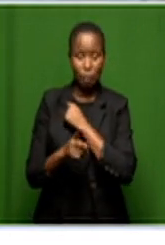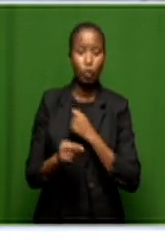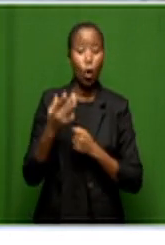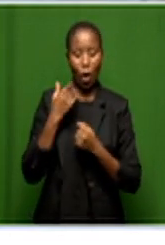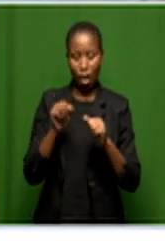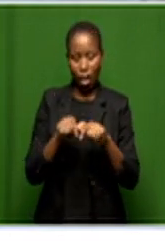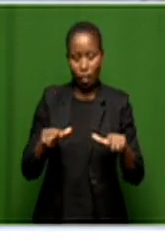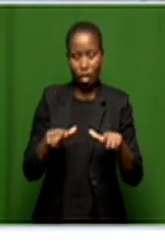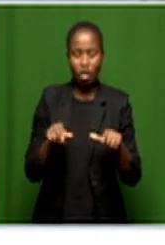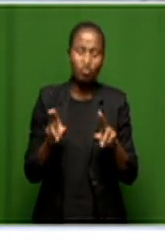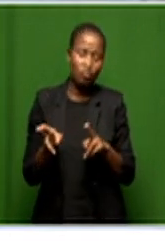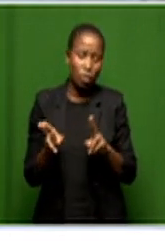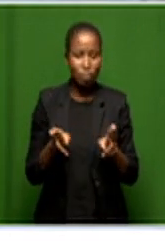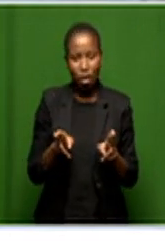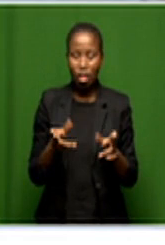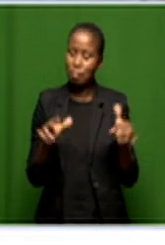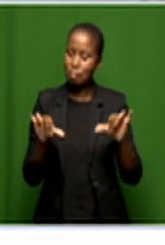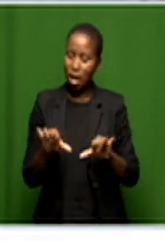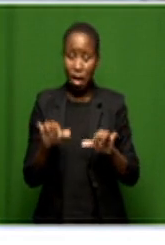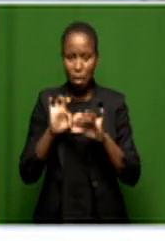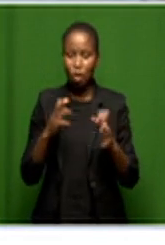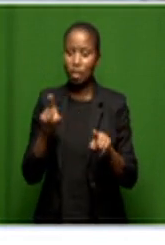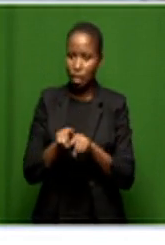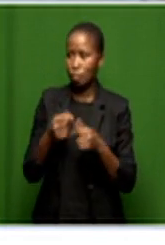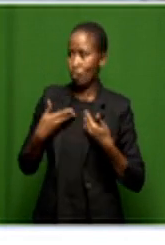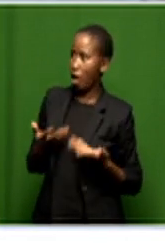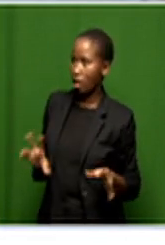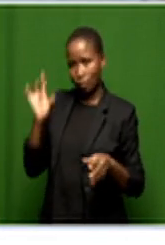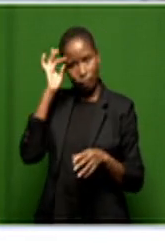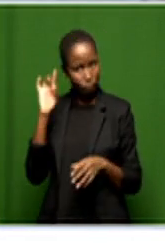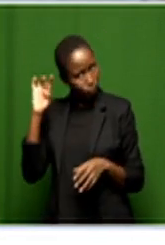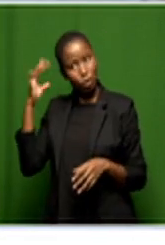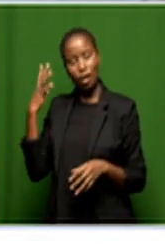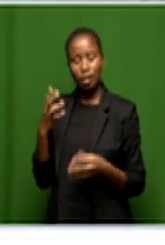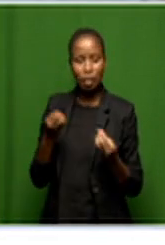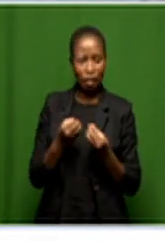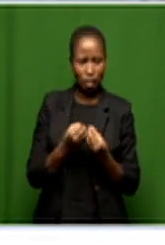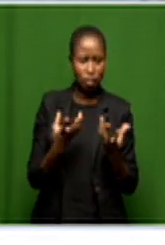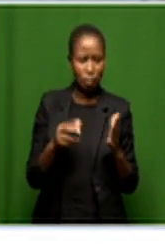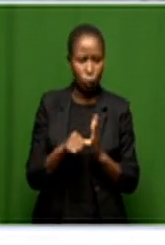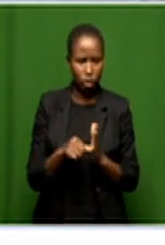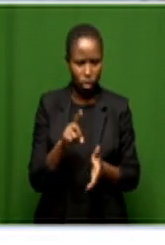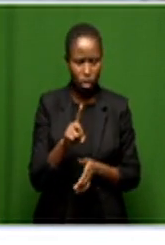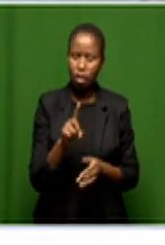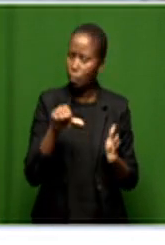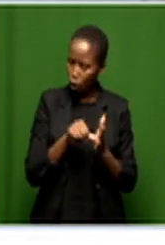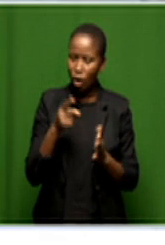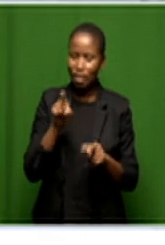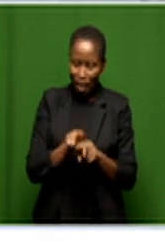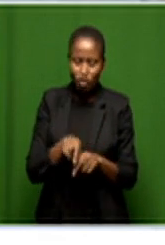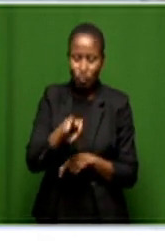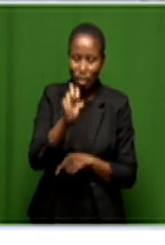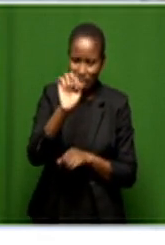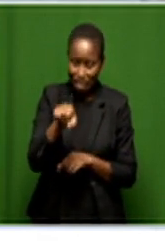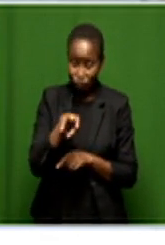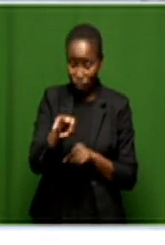levels are relaxed, we also tend to relax, and then that sets us back and we regress essentially. So it's important that we travel, but to travel